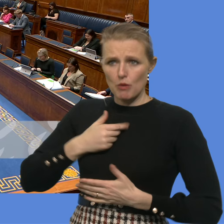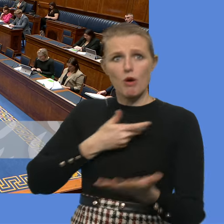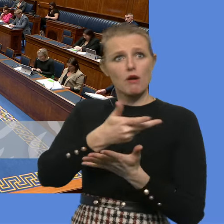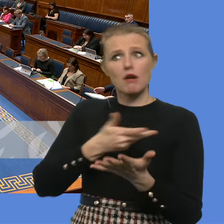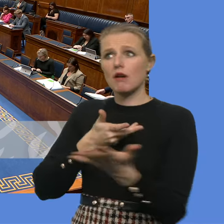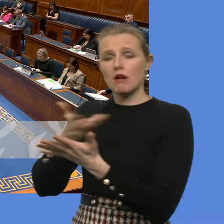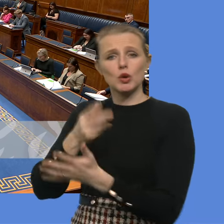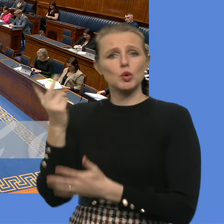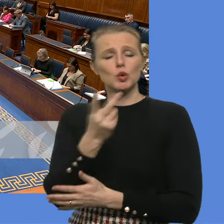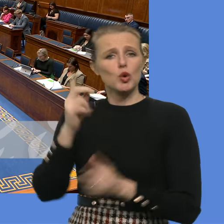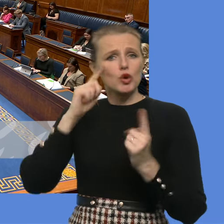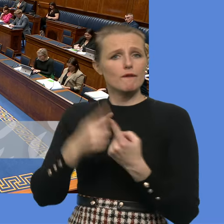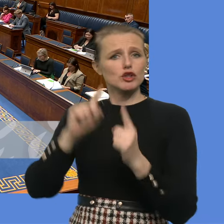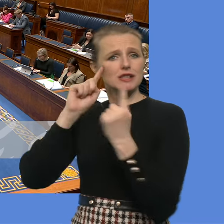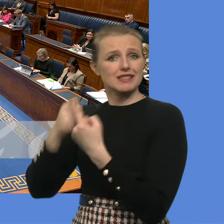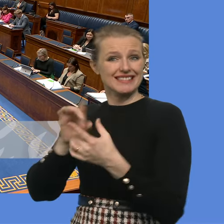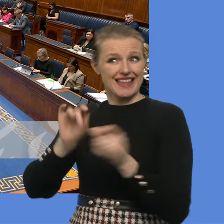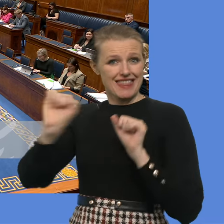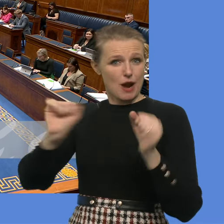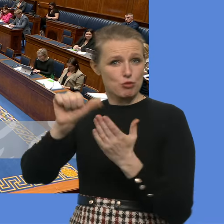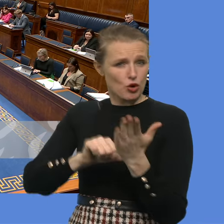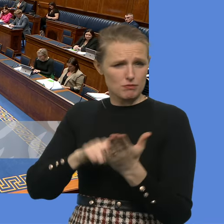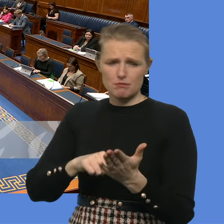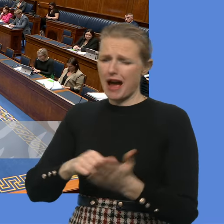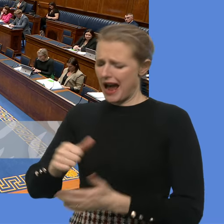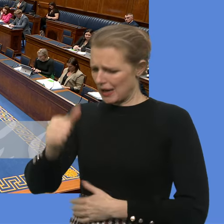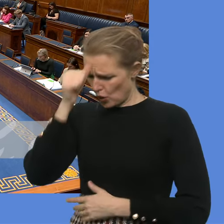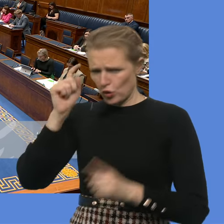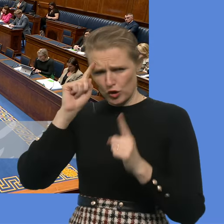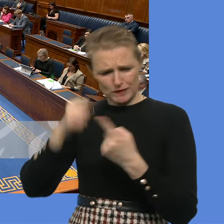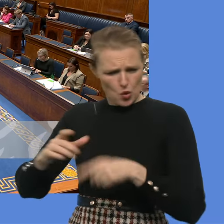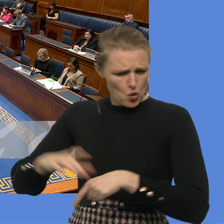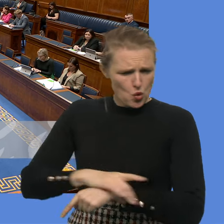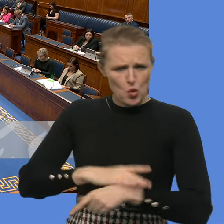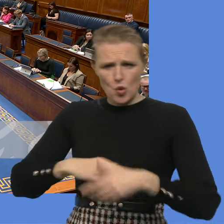universities about their programmes, but I do know that they are very proactive in this area. Colin Killeen.